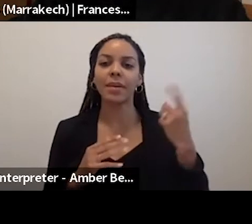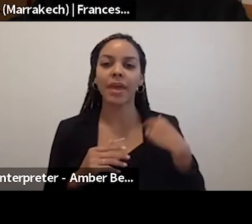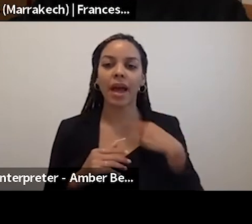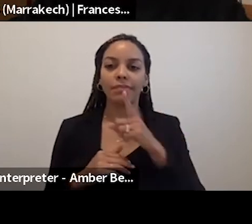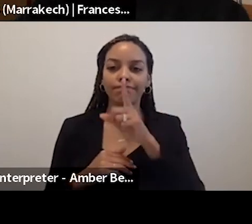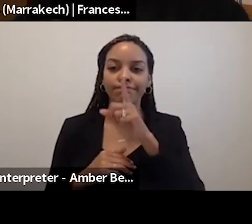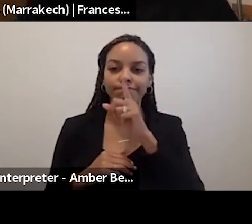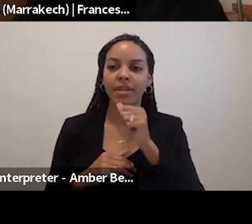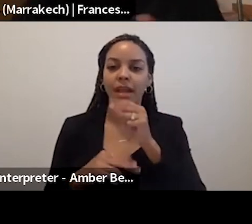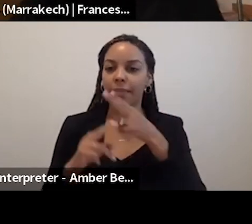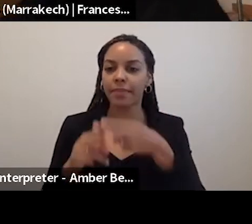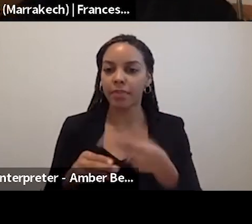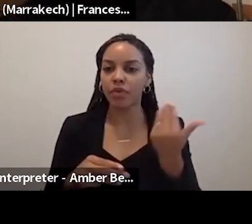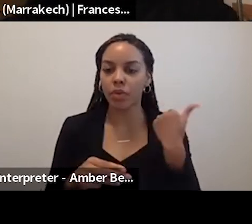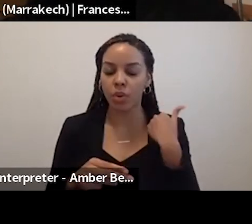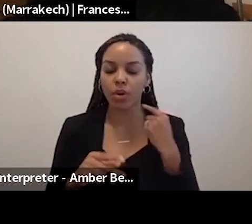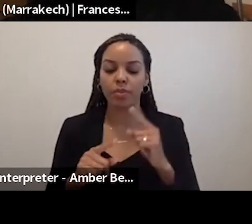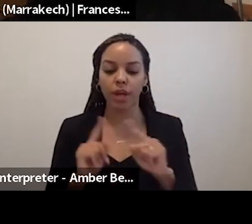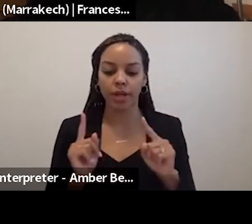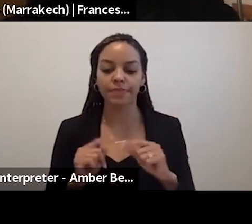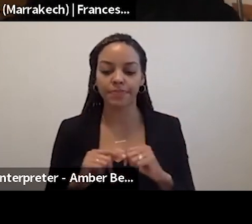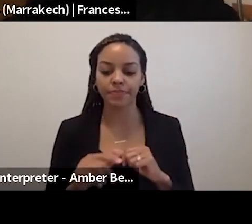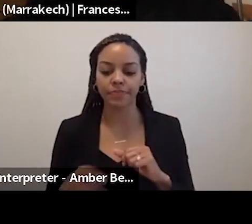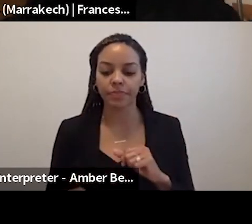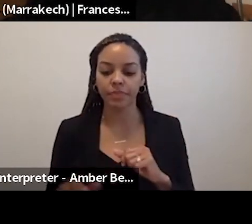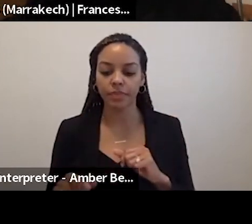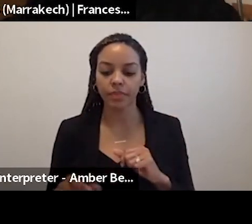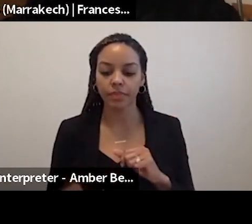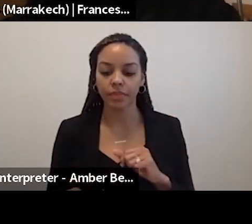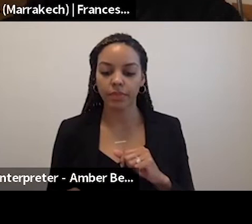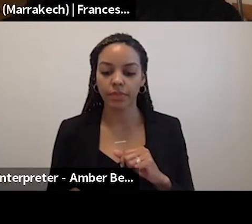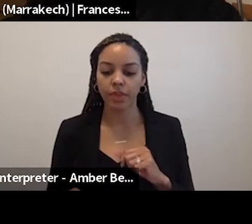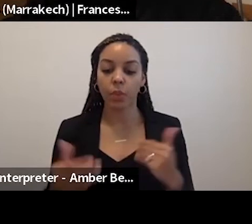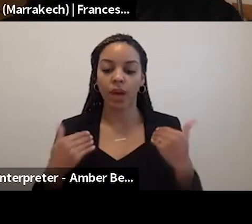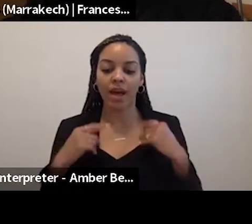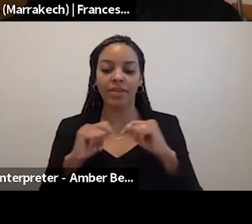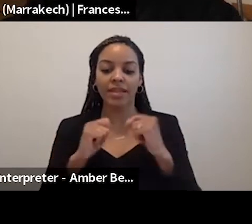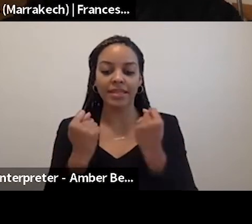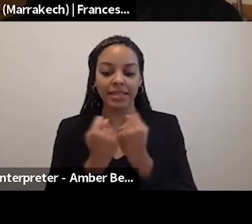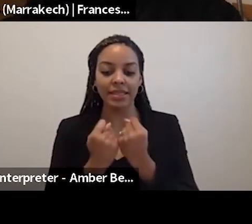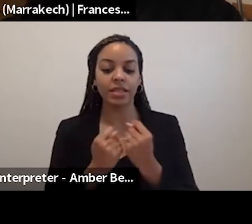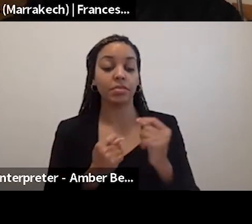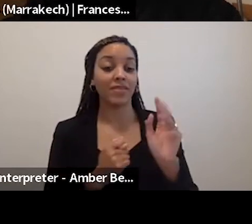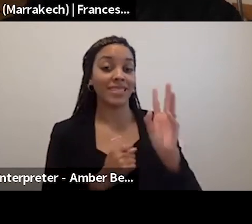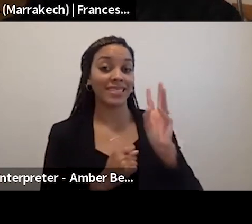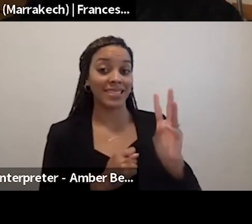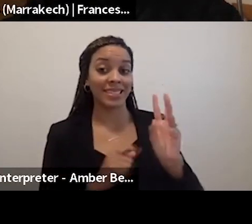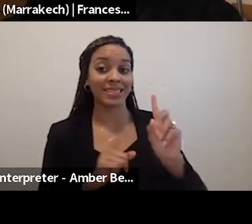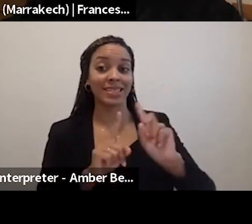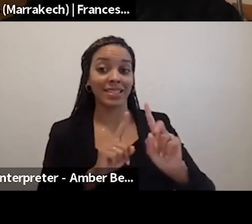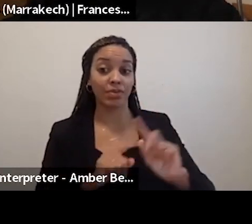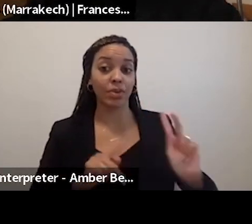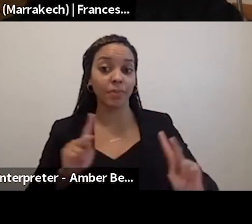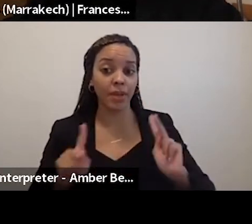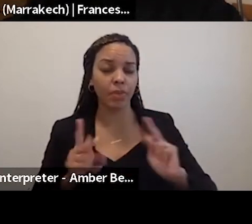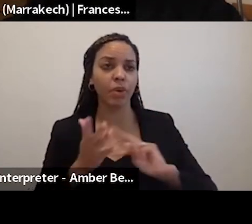that Ladies Week is actually a team of today 6 different people. So different